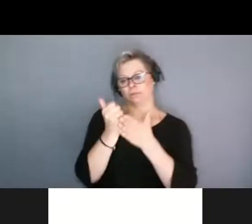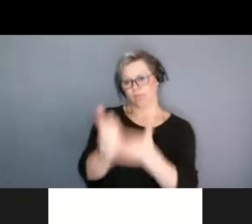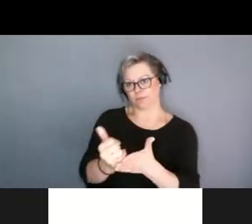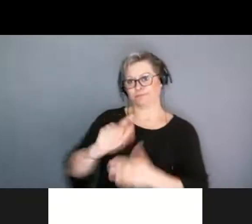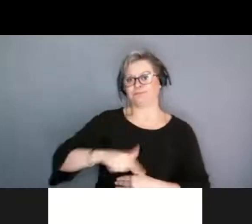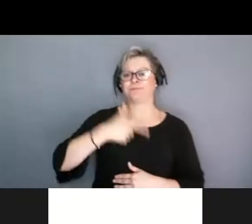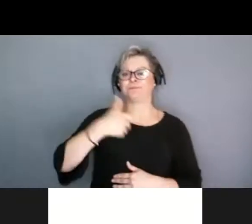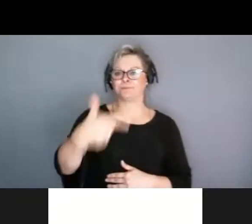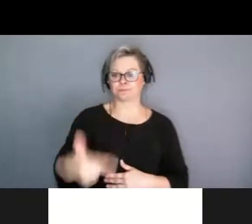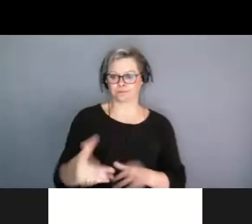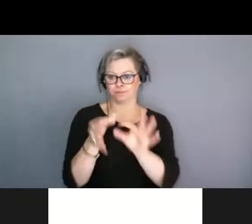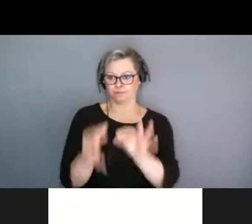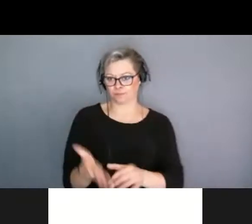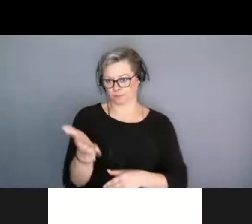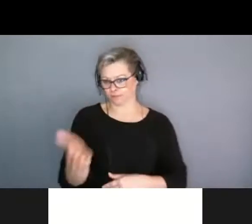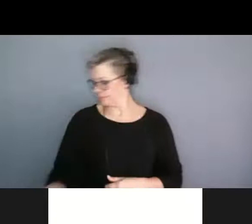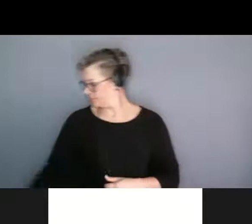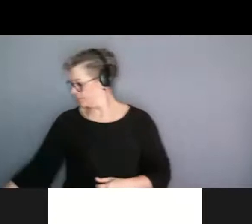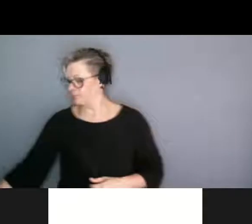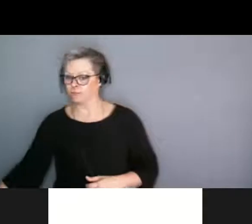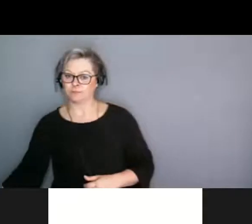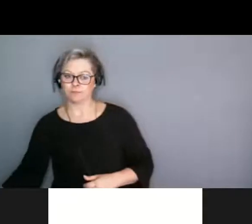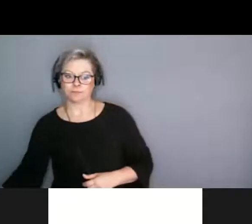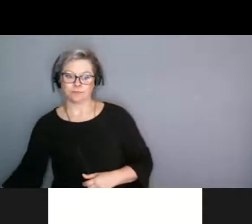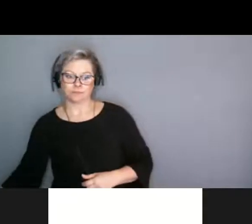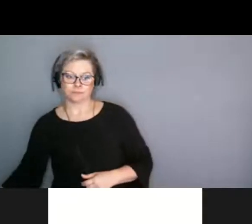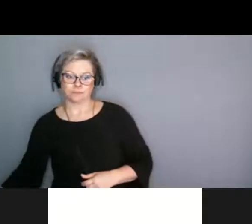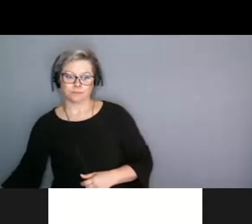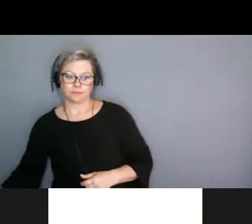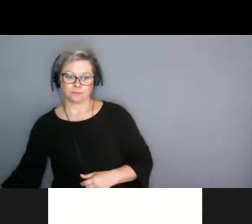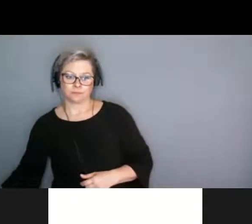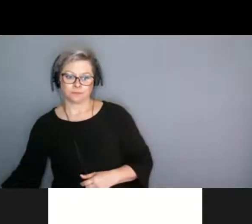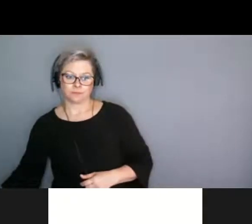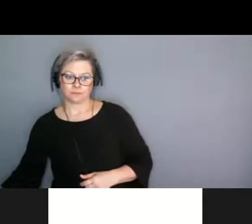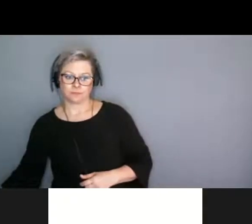So what we have seen over the last 36 years is that these